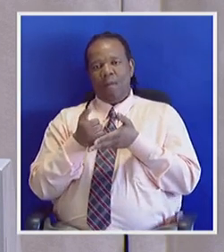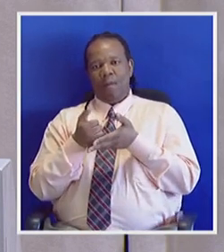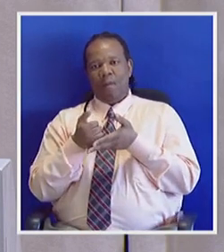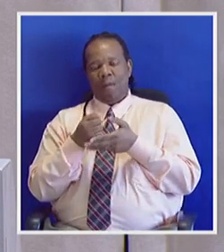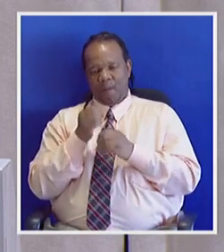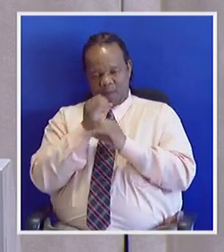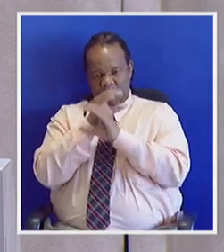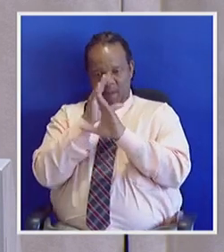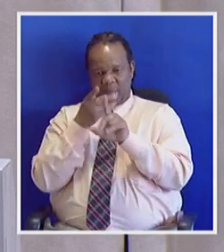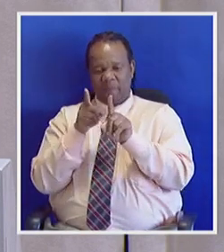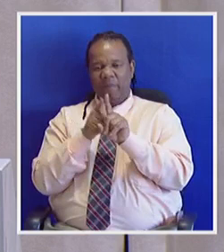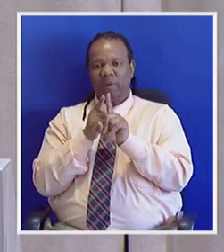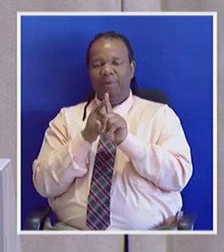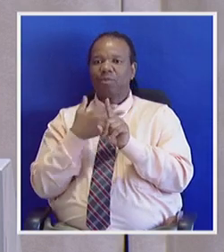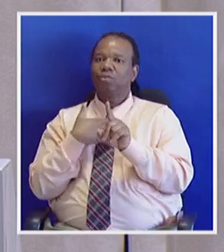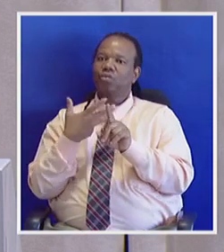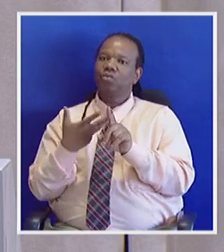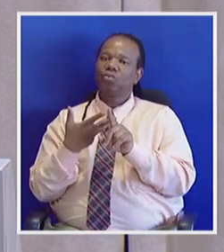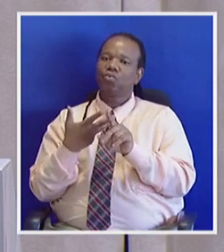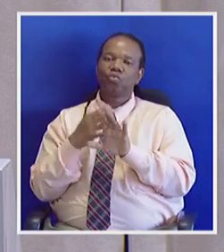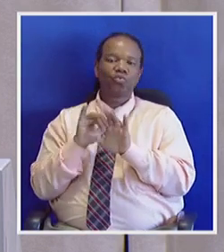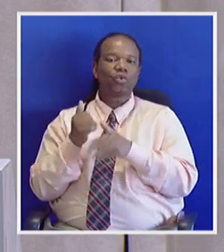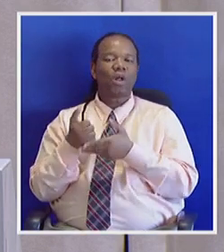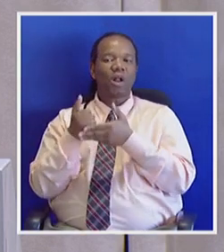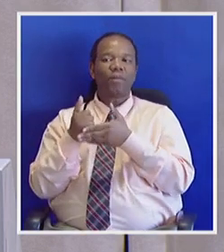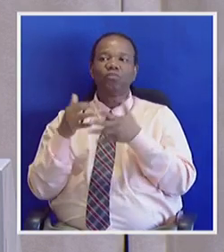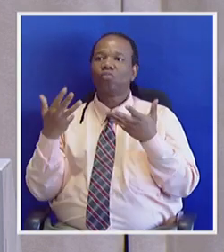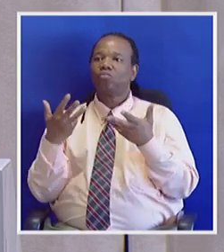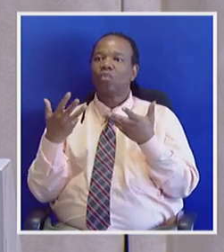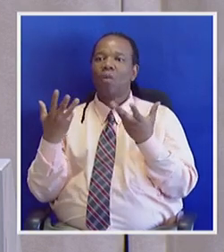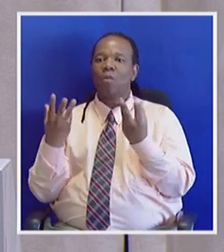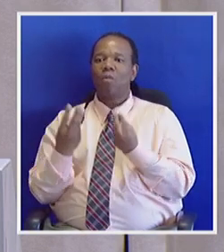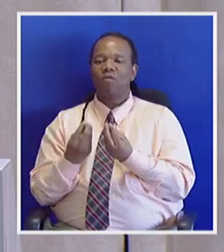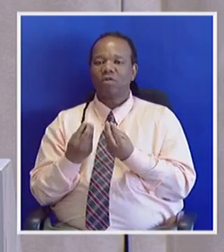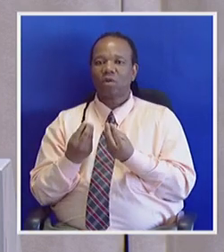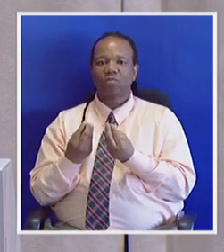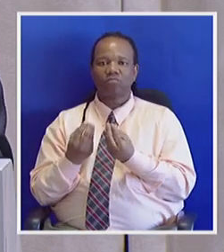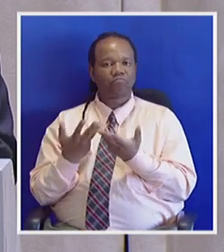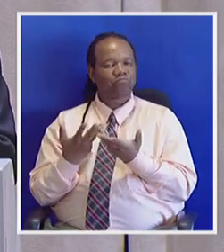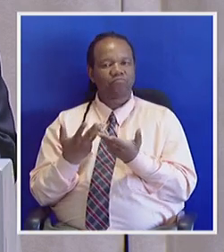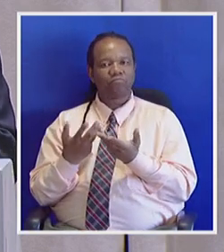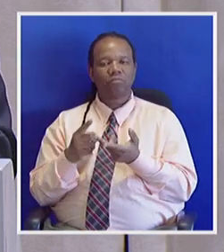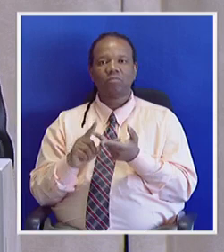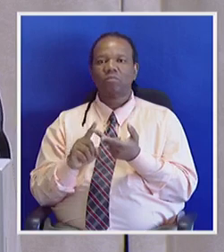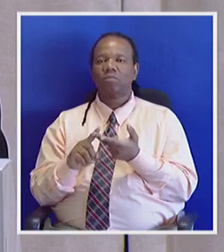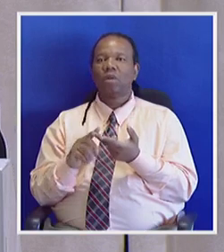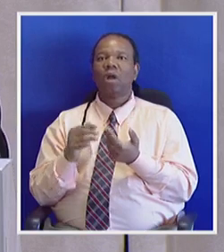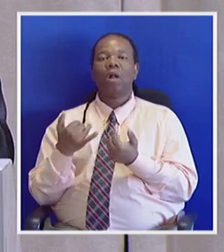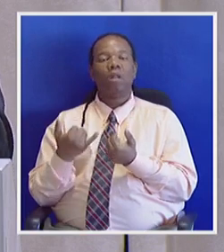aimed at reducing wage poverty in our country. Having received the latest